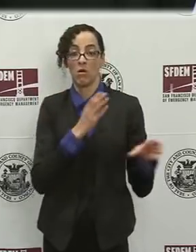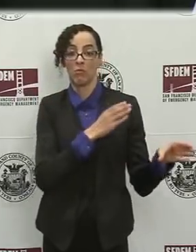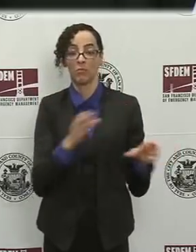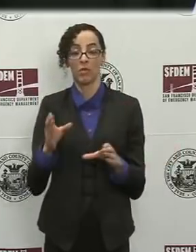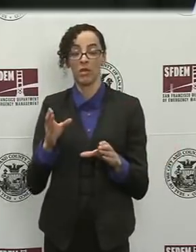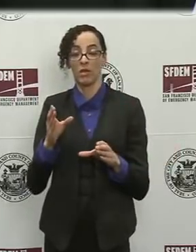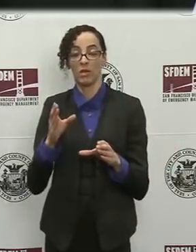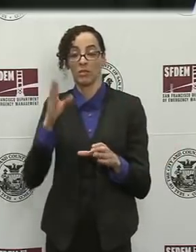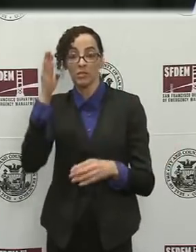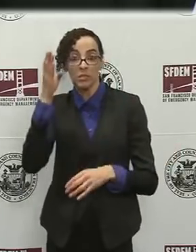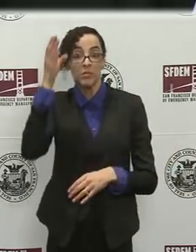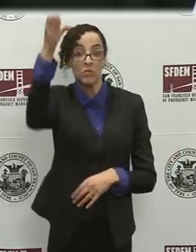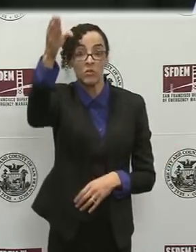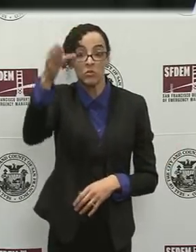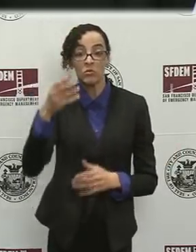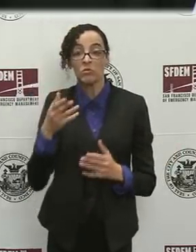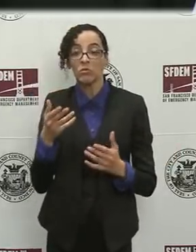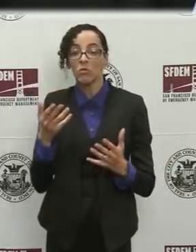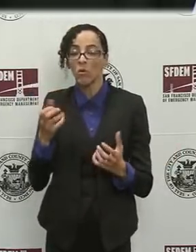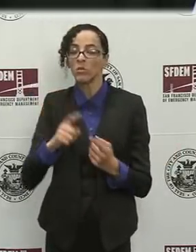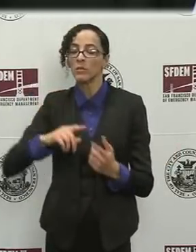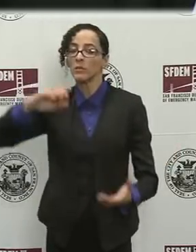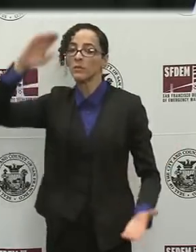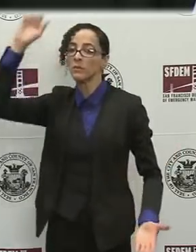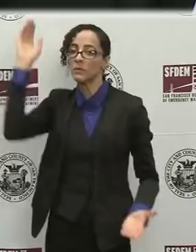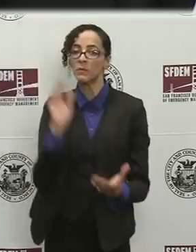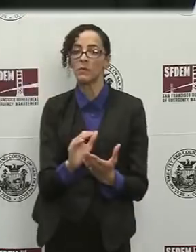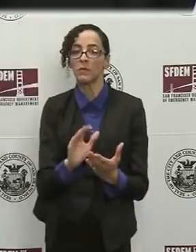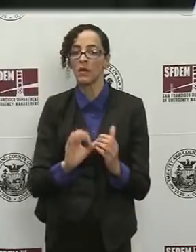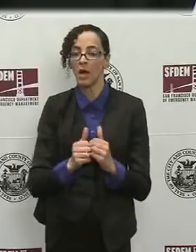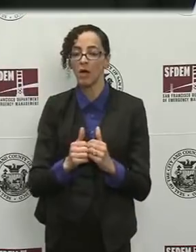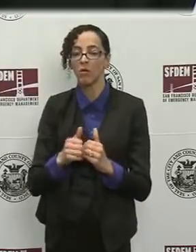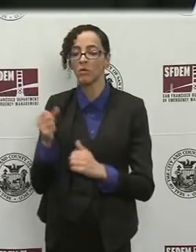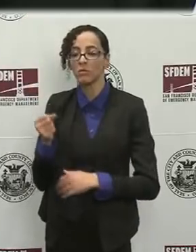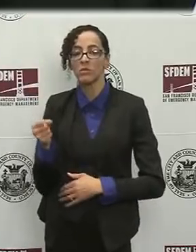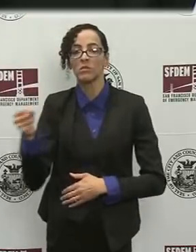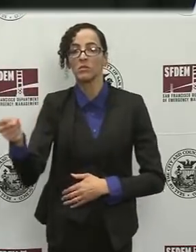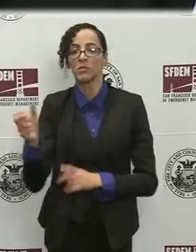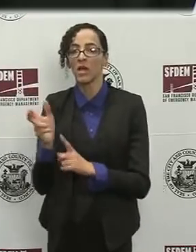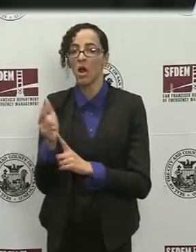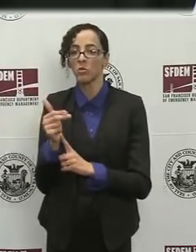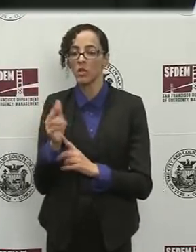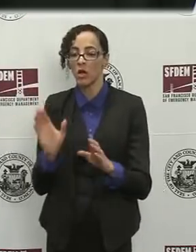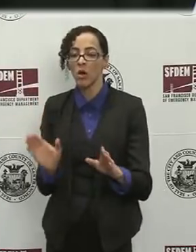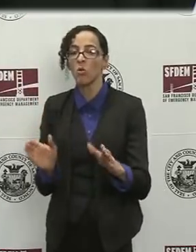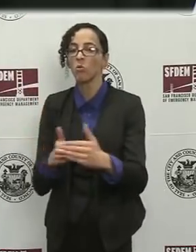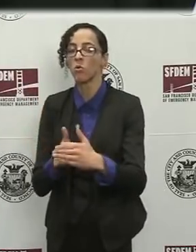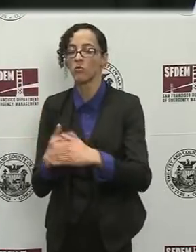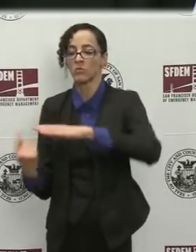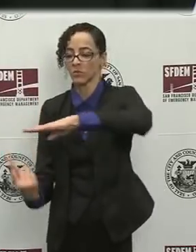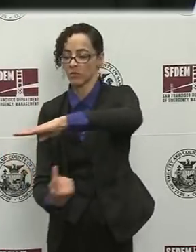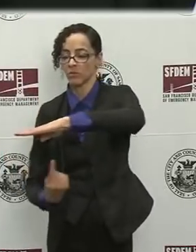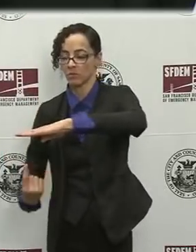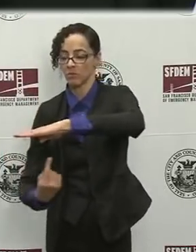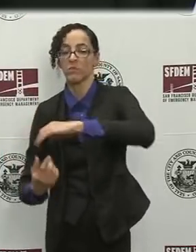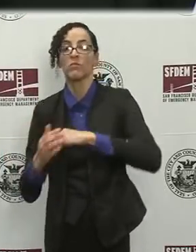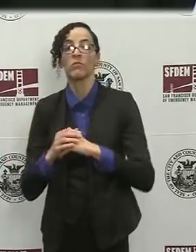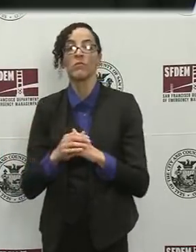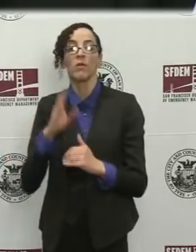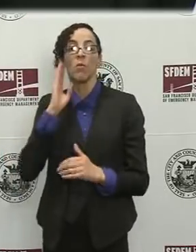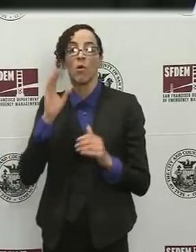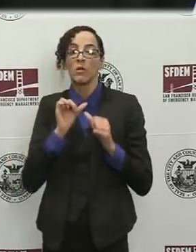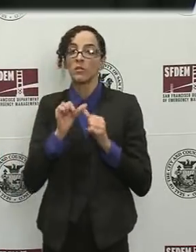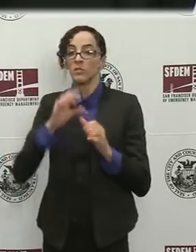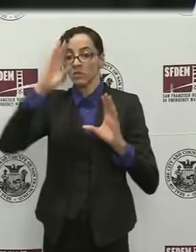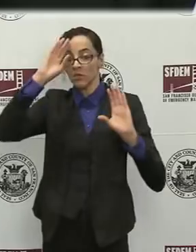this reduction through placement into hotel rooms exclusively. We will continue to focus on the population in our